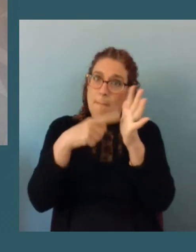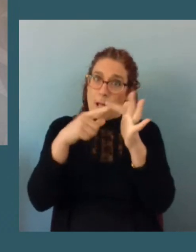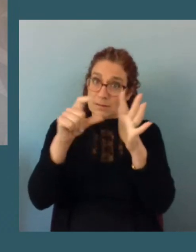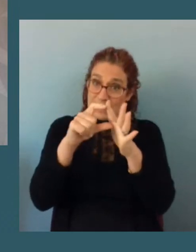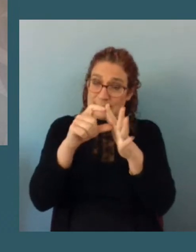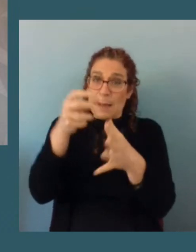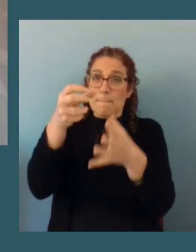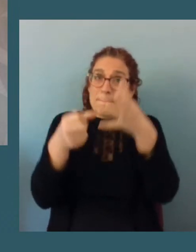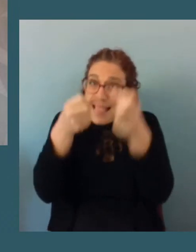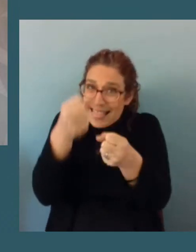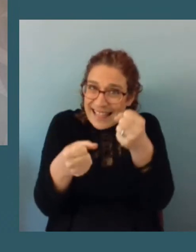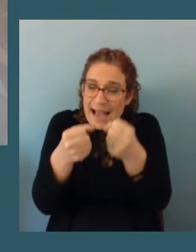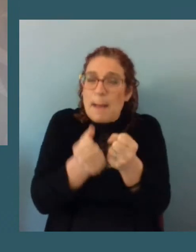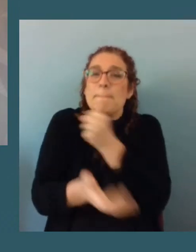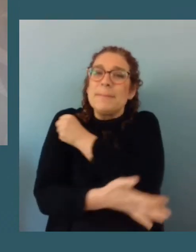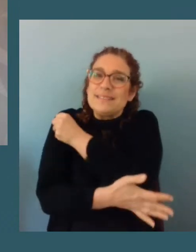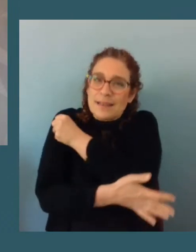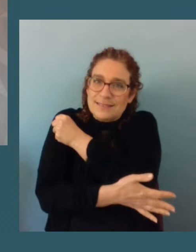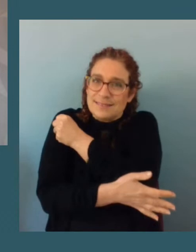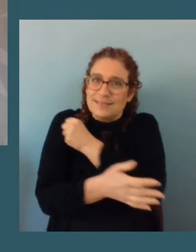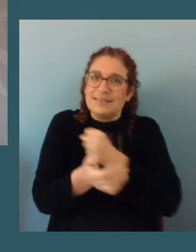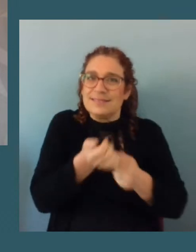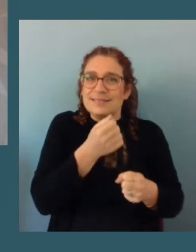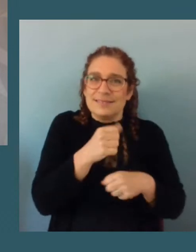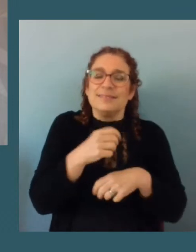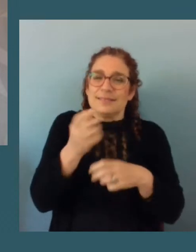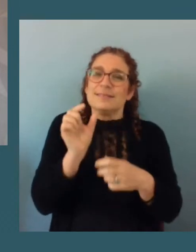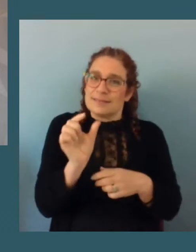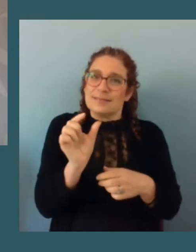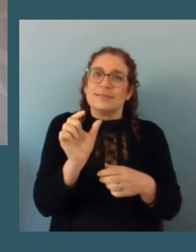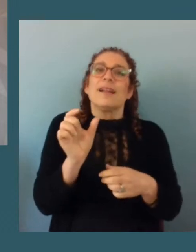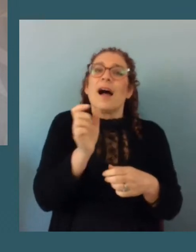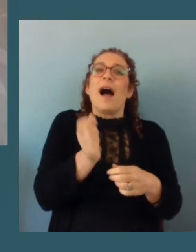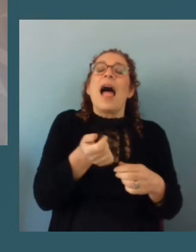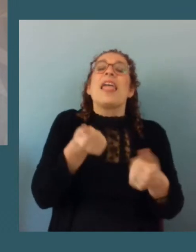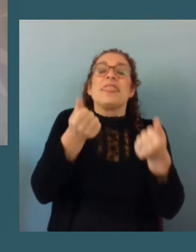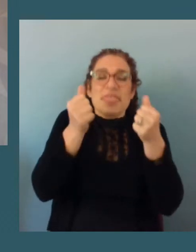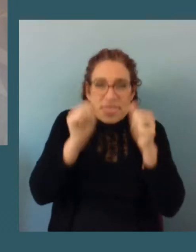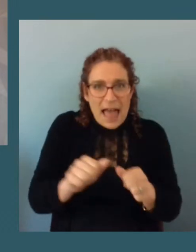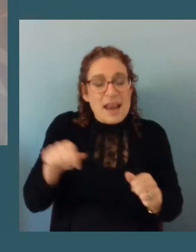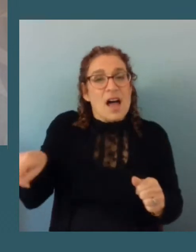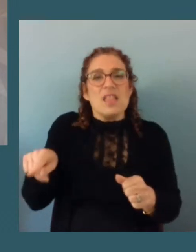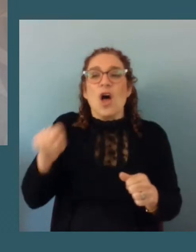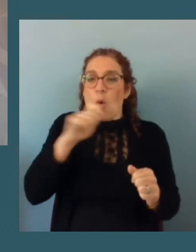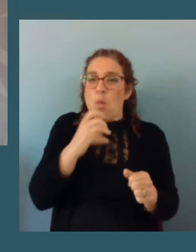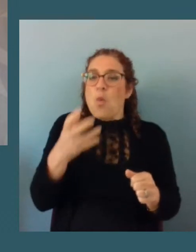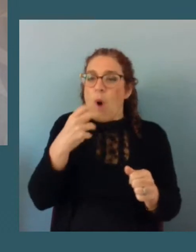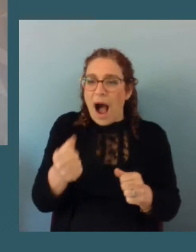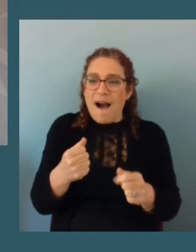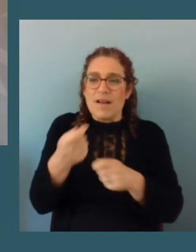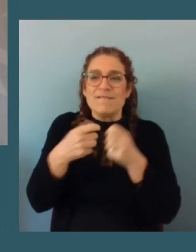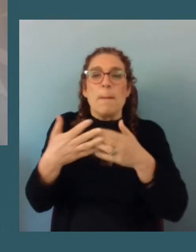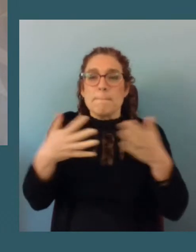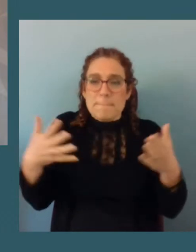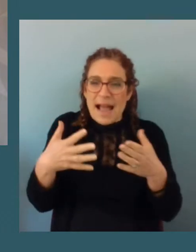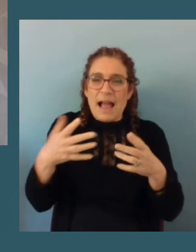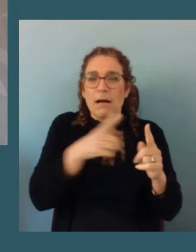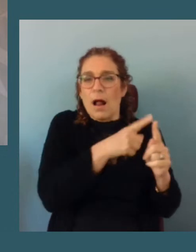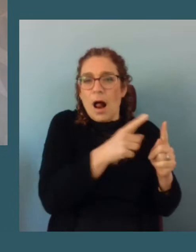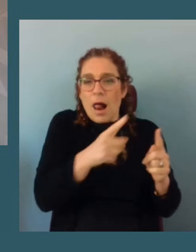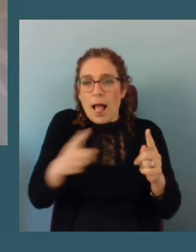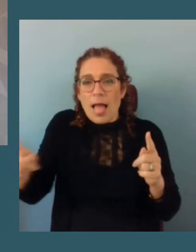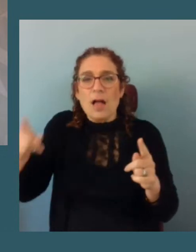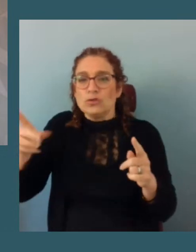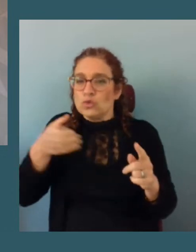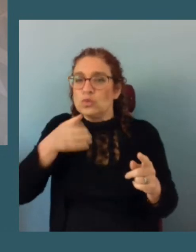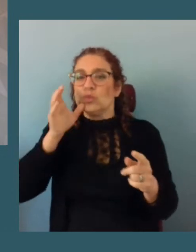some places do challenges for IgE milk allergy, and they will go to quite a big dose of milk. We found in Leicester by getting a very